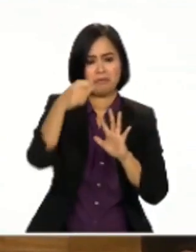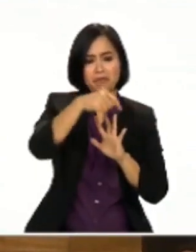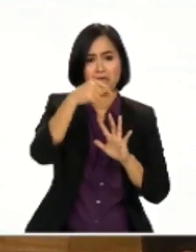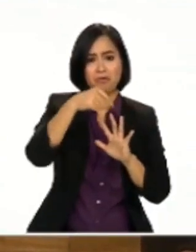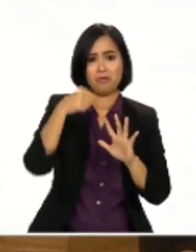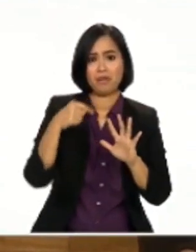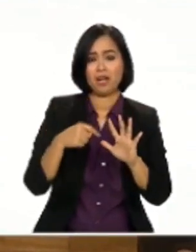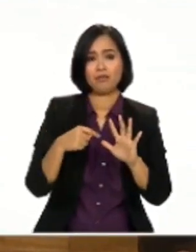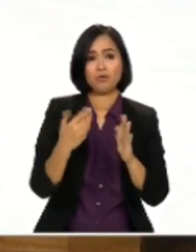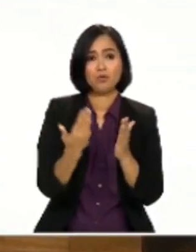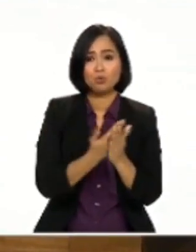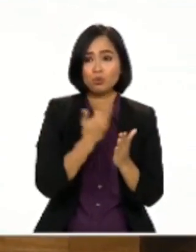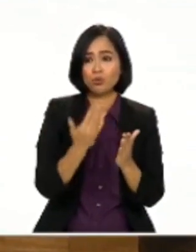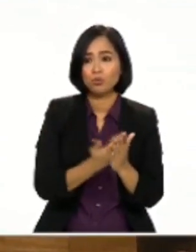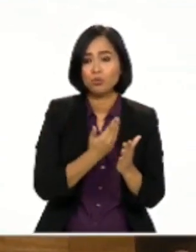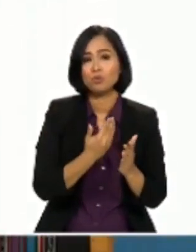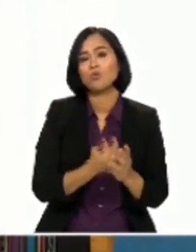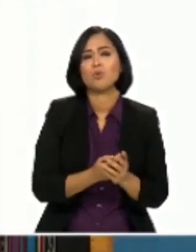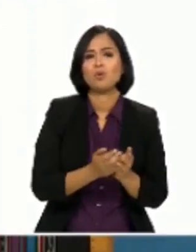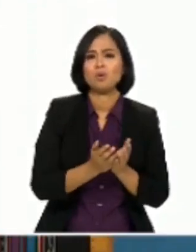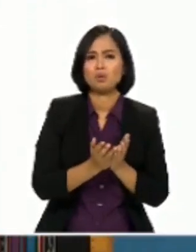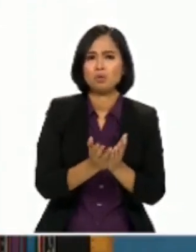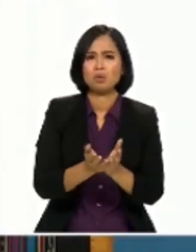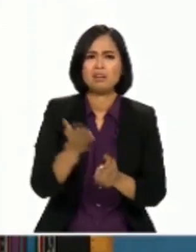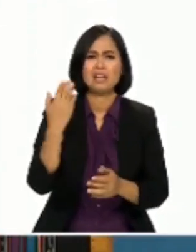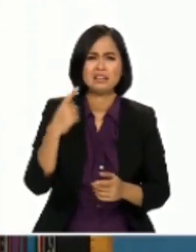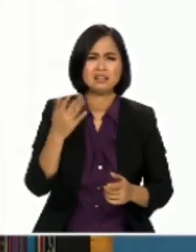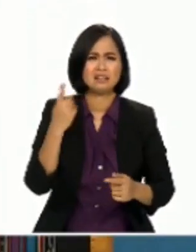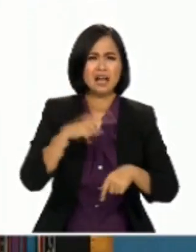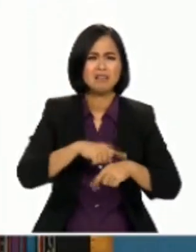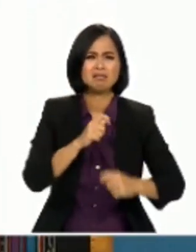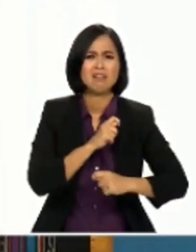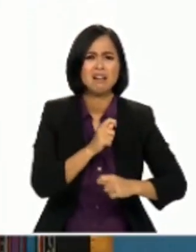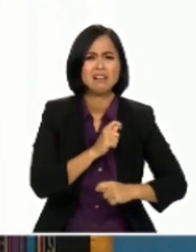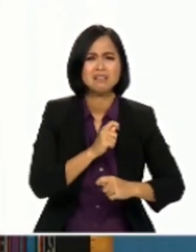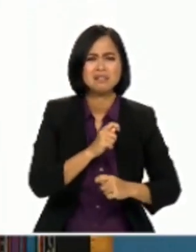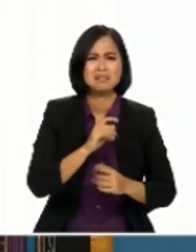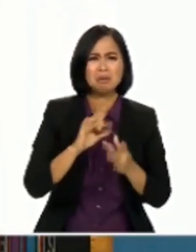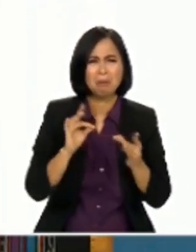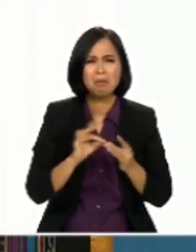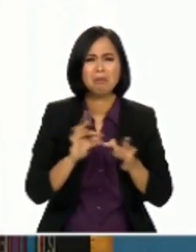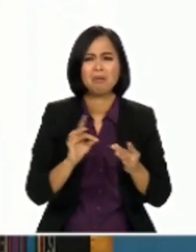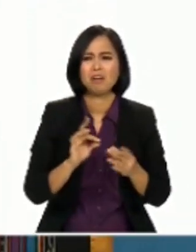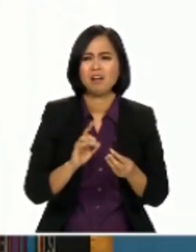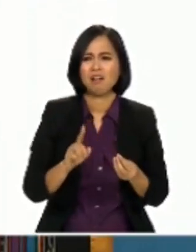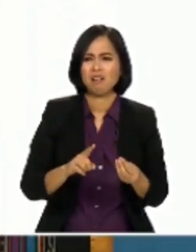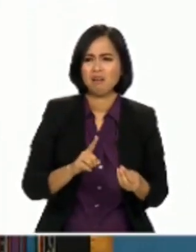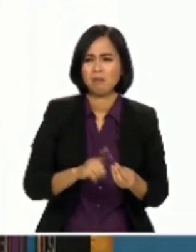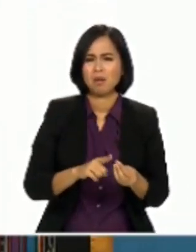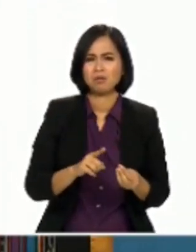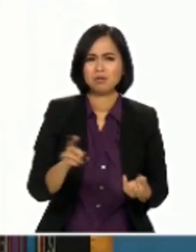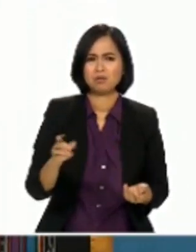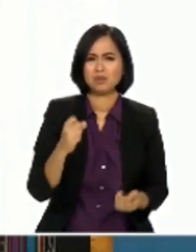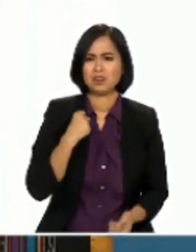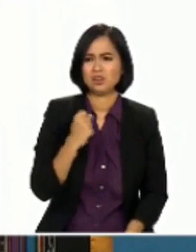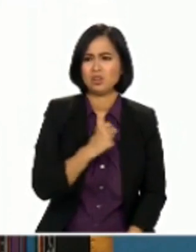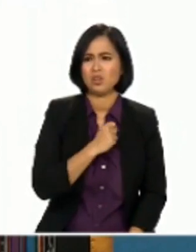bago, yung pinagkaguluhan nila ni Trillanes dyan sa that made bong